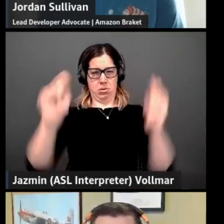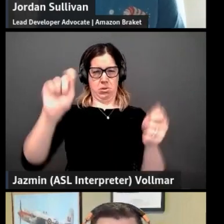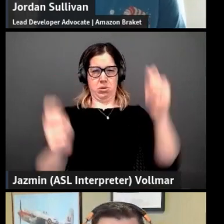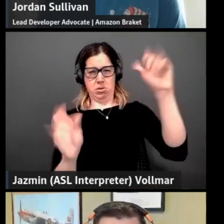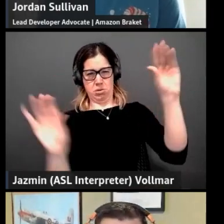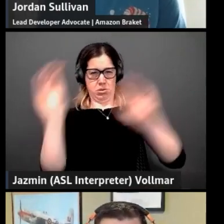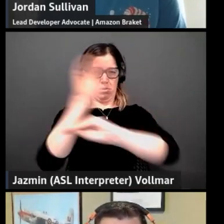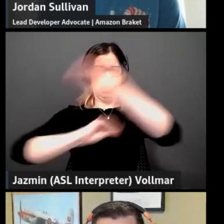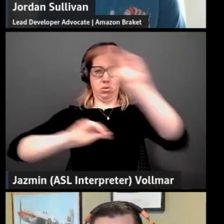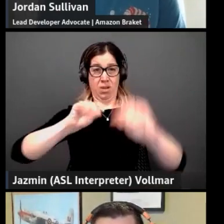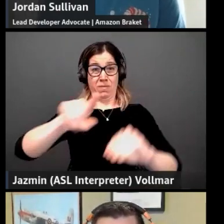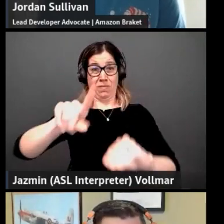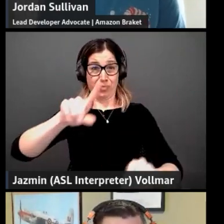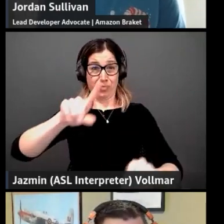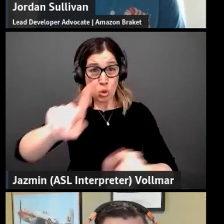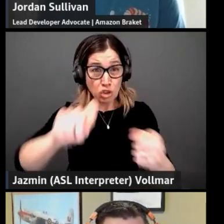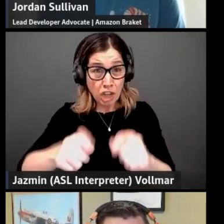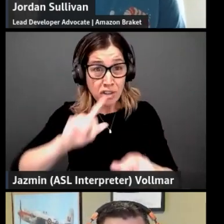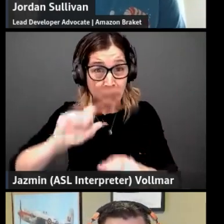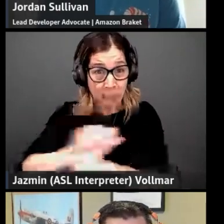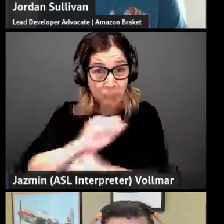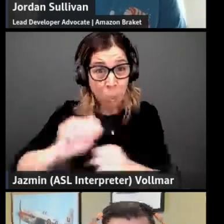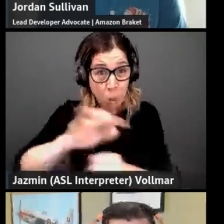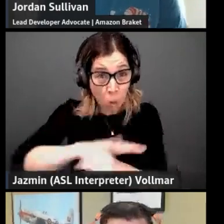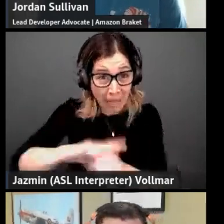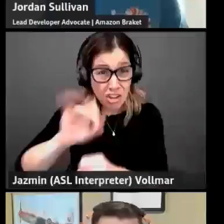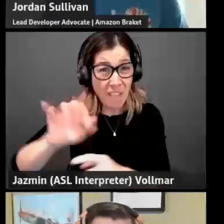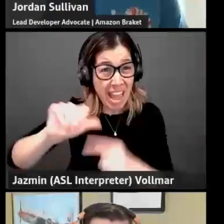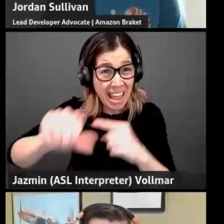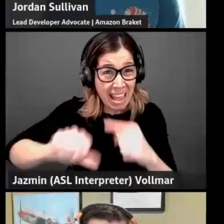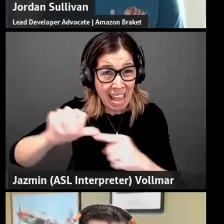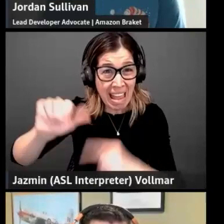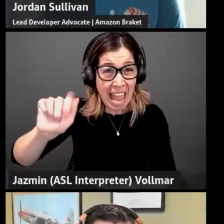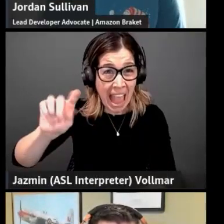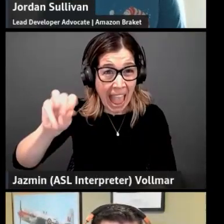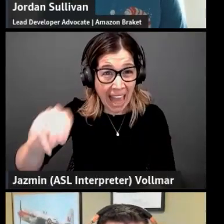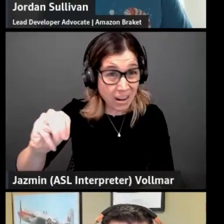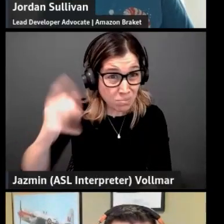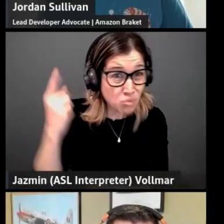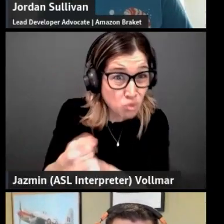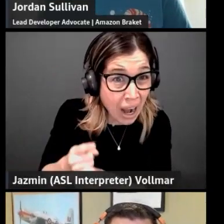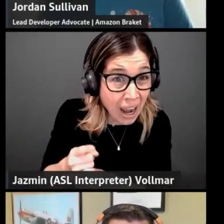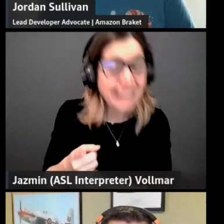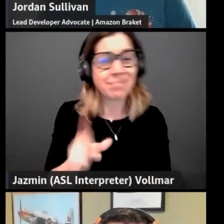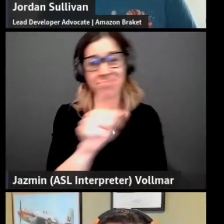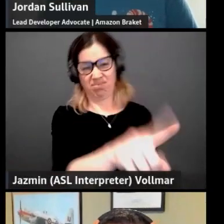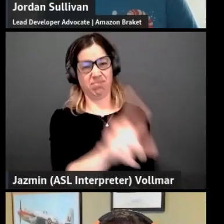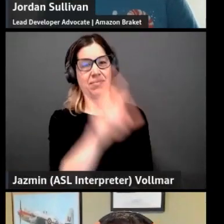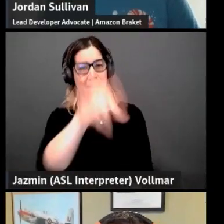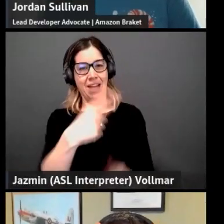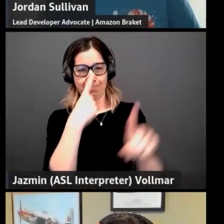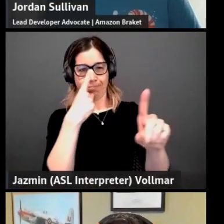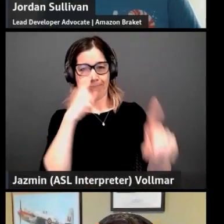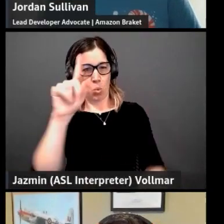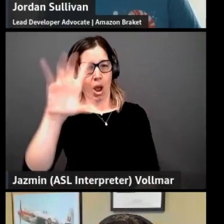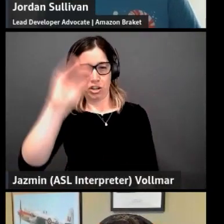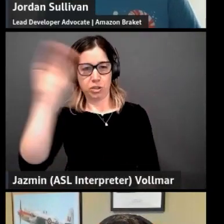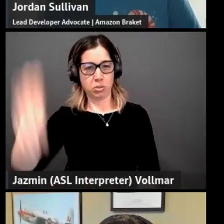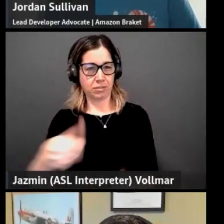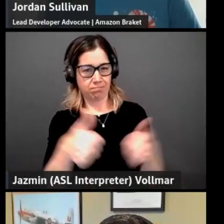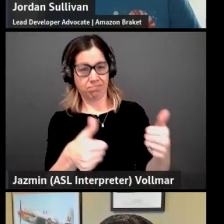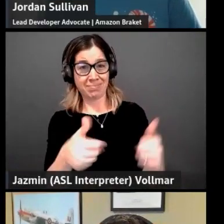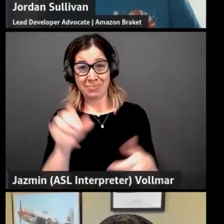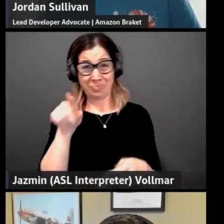actual location of the atoms. Did I get that right, Corbinian? Exactly, 100%. That's exactly it. And this is